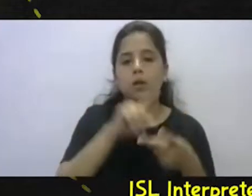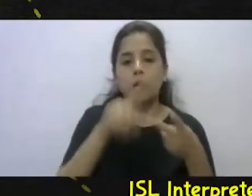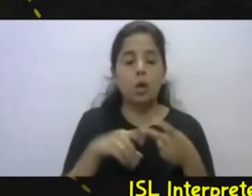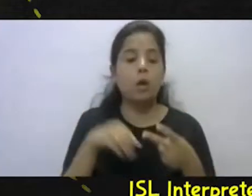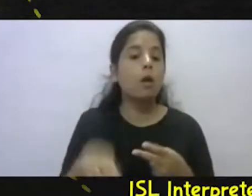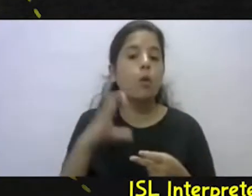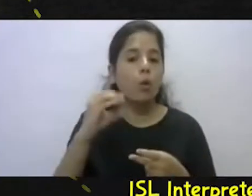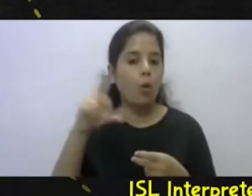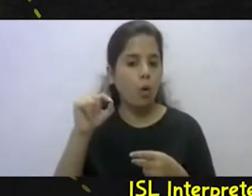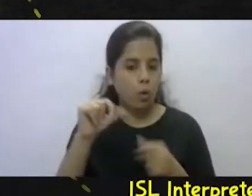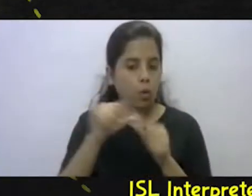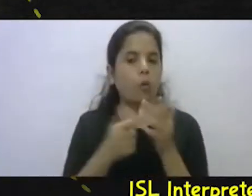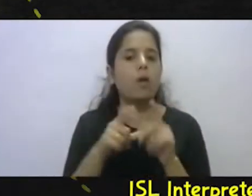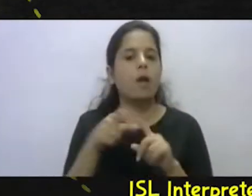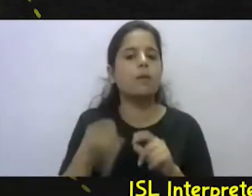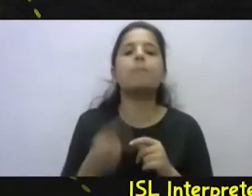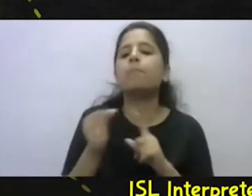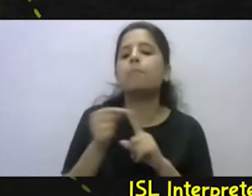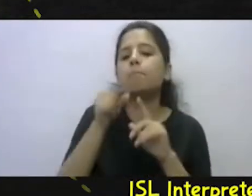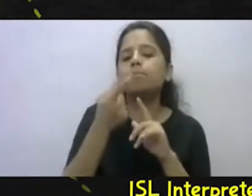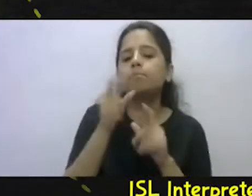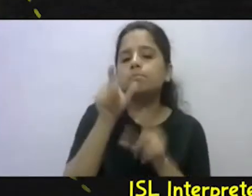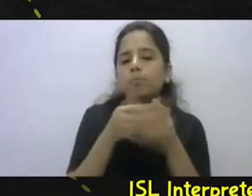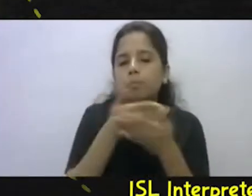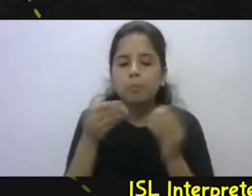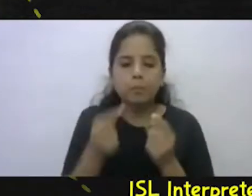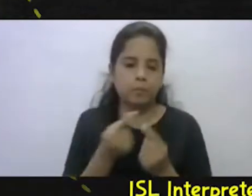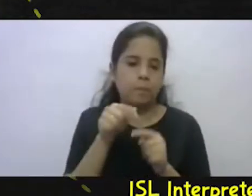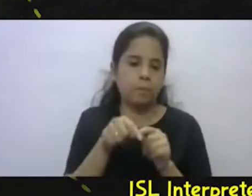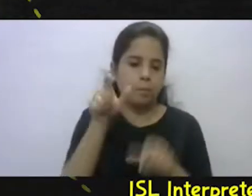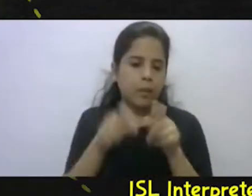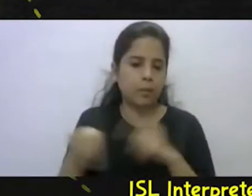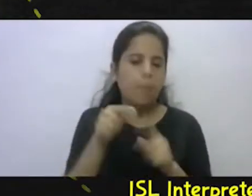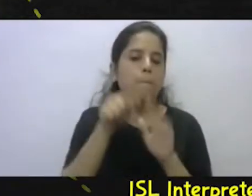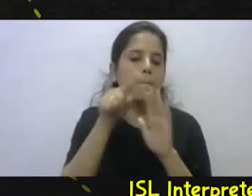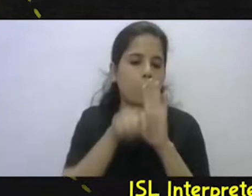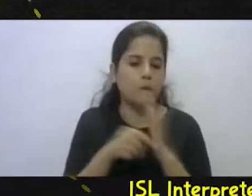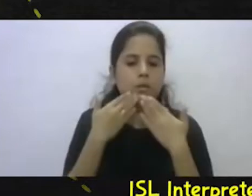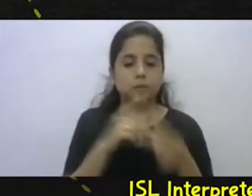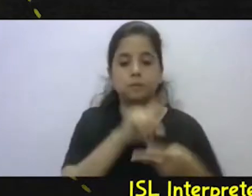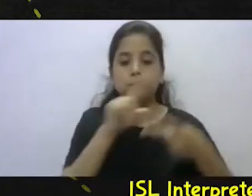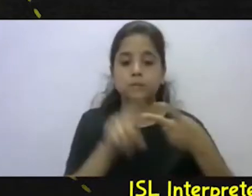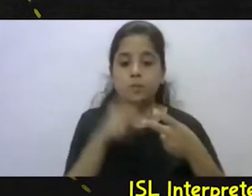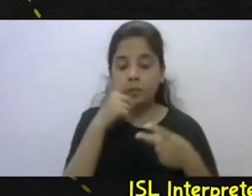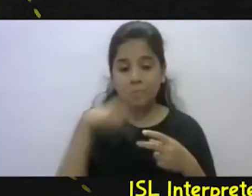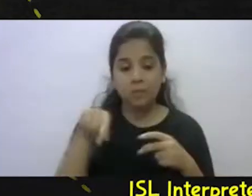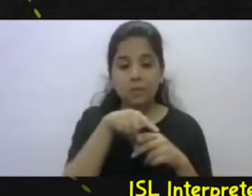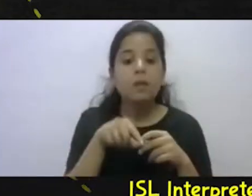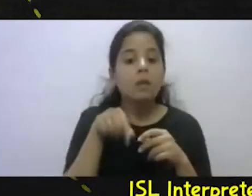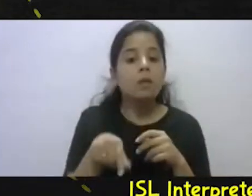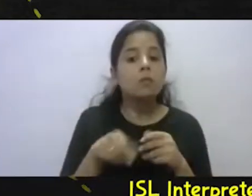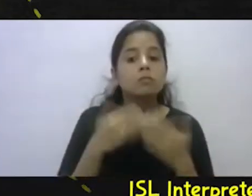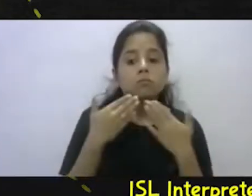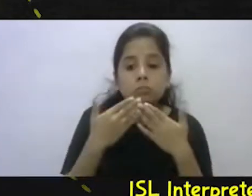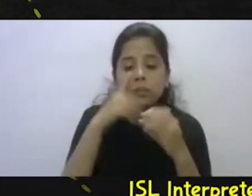his master's in public policy. Next up, we have Brenda Lakshmi, who is an activist, intersectional queer feminist researcher